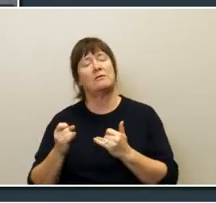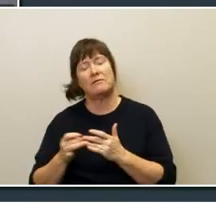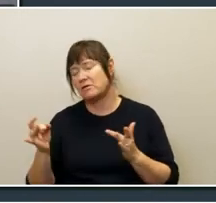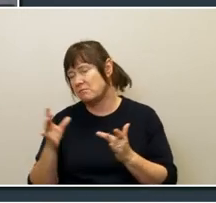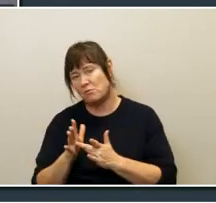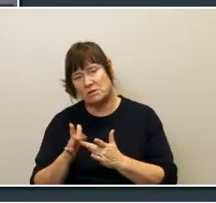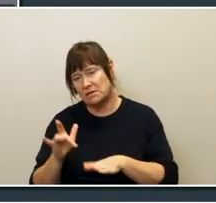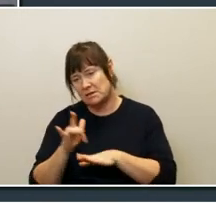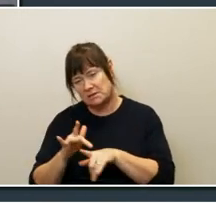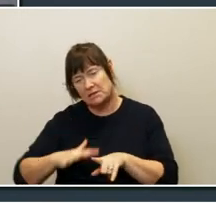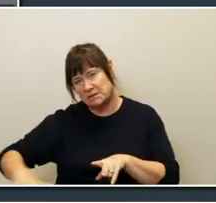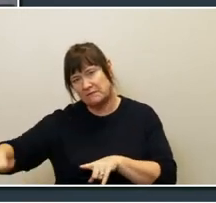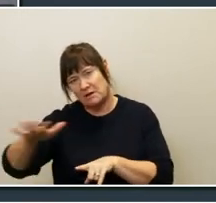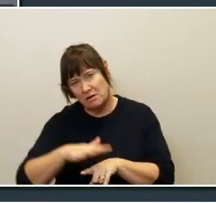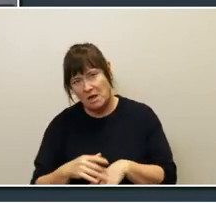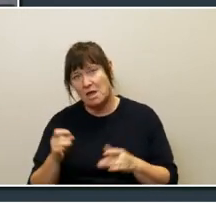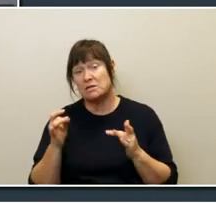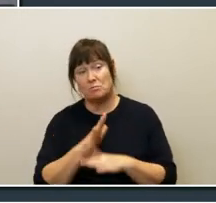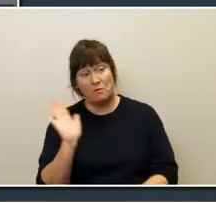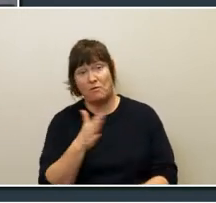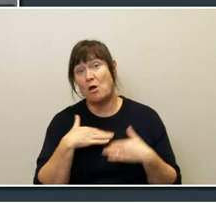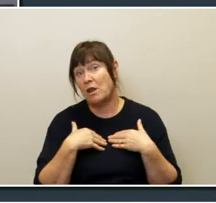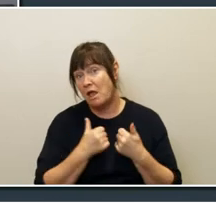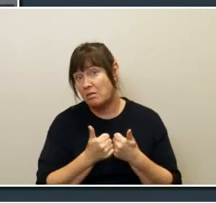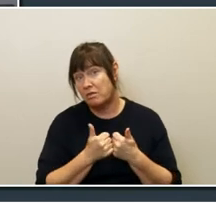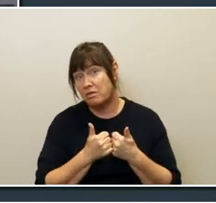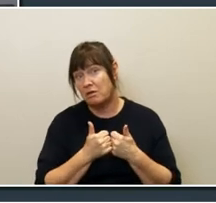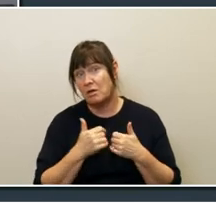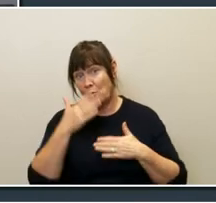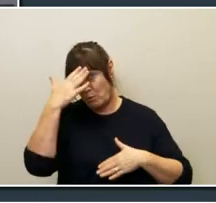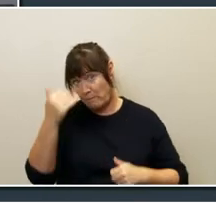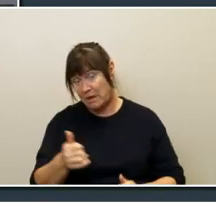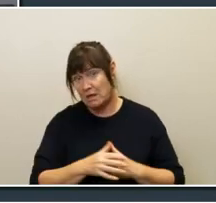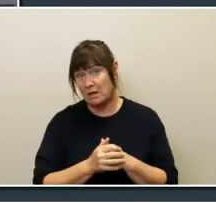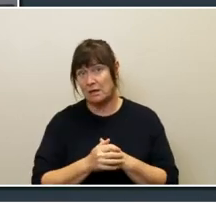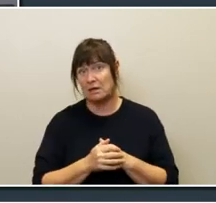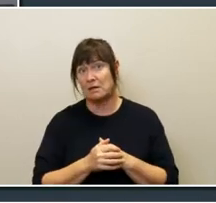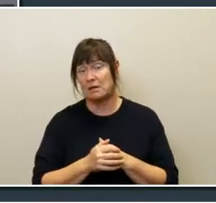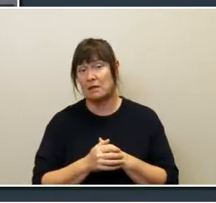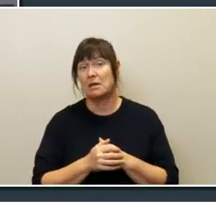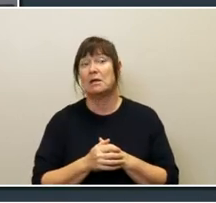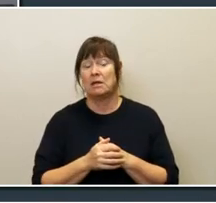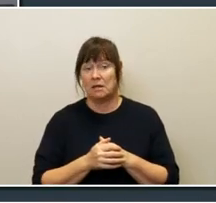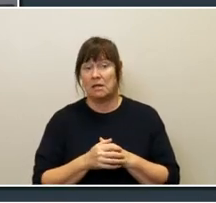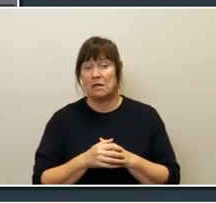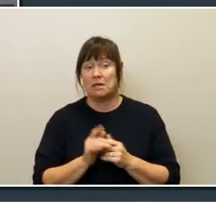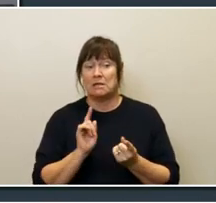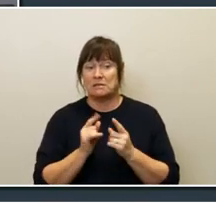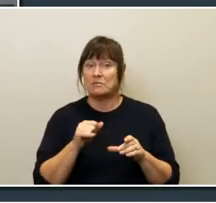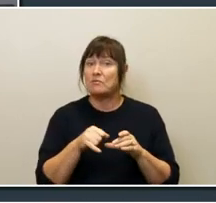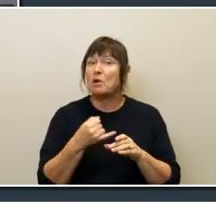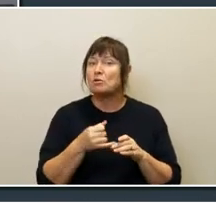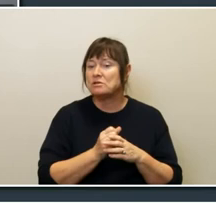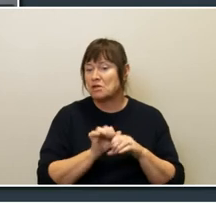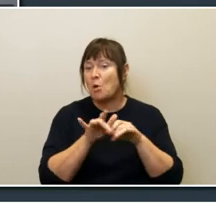area. We put a lot of pollutants, certainly in some cases accidentally,